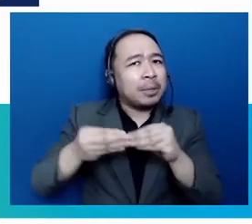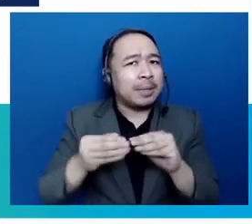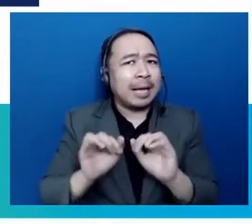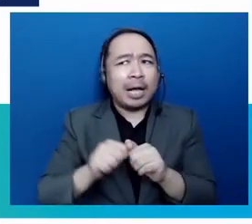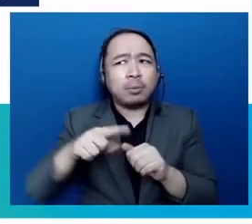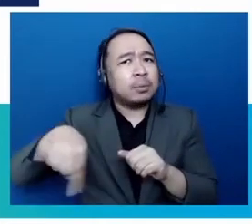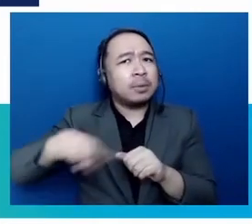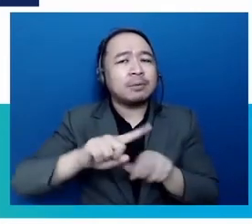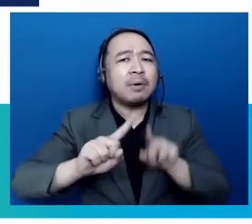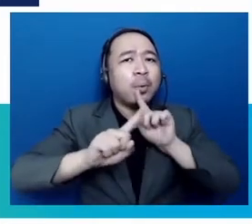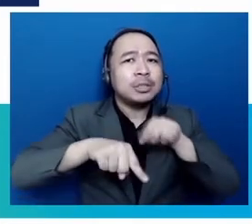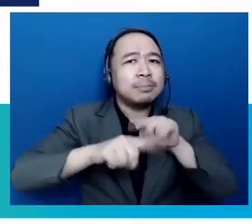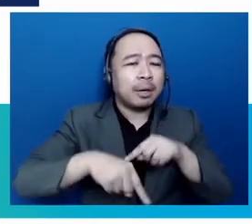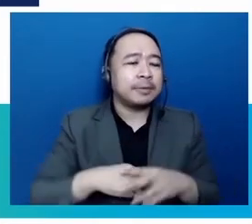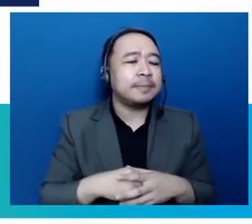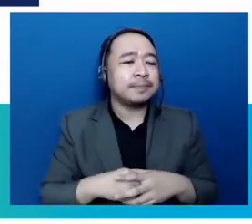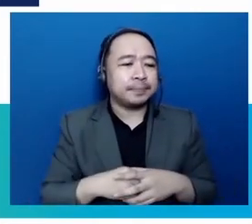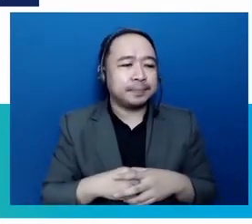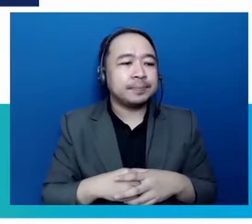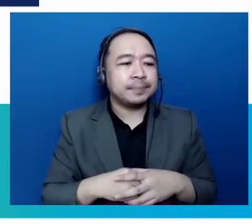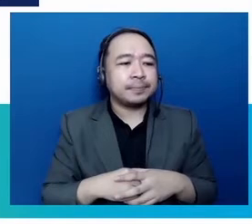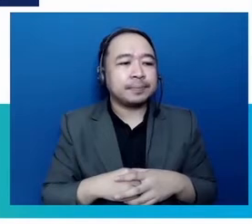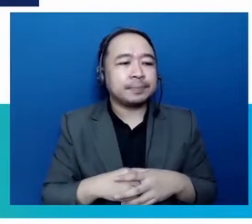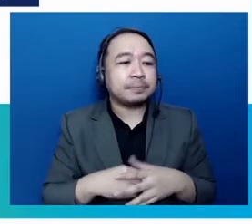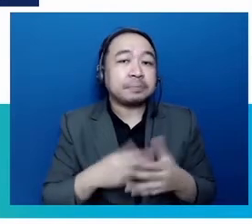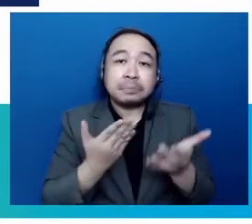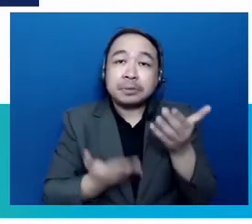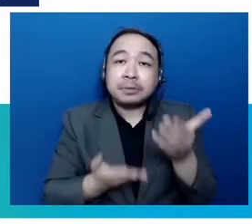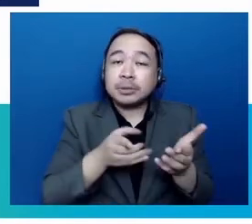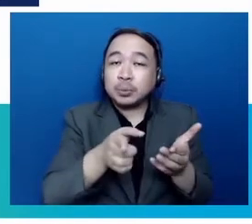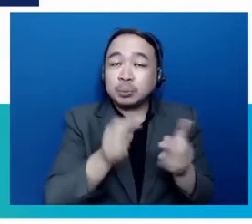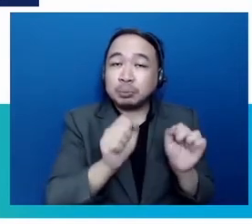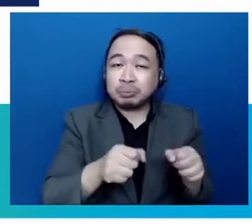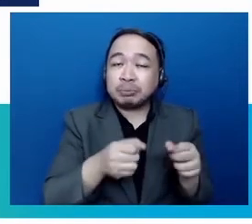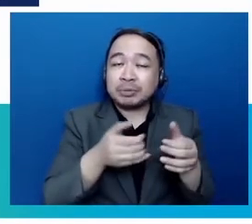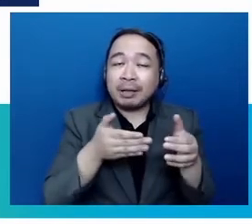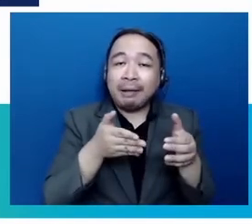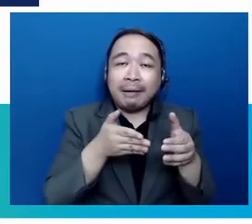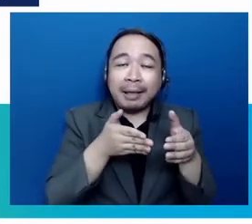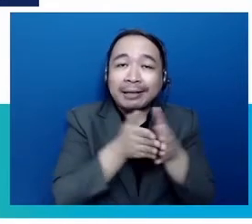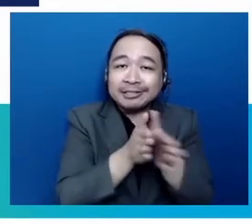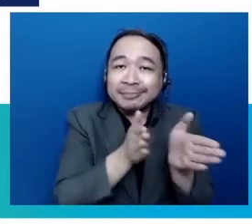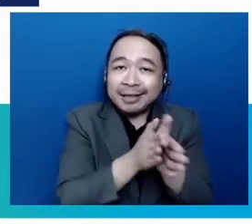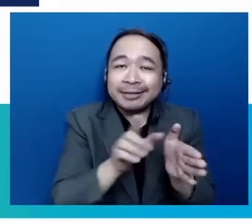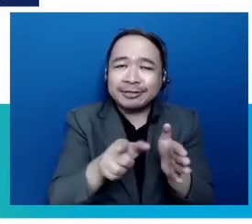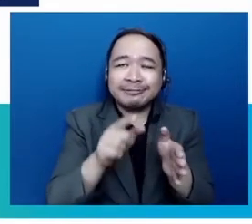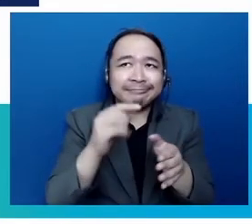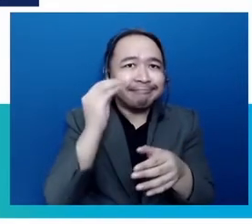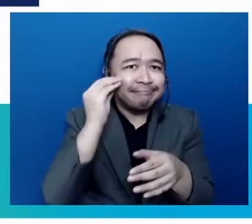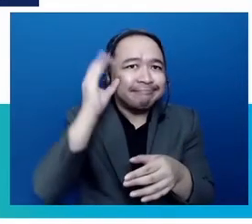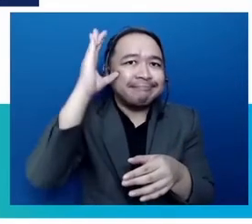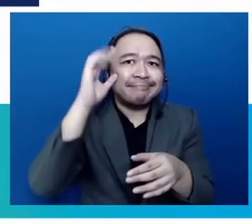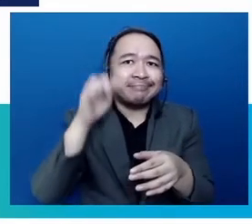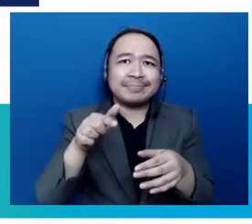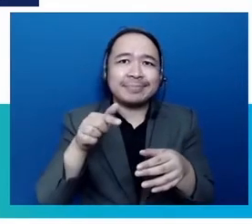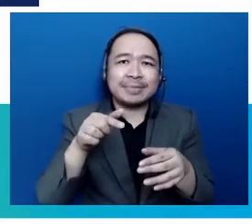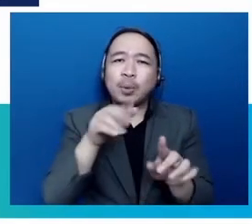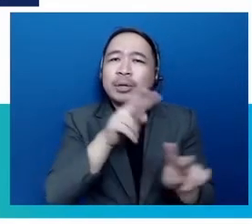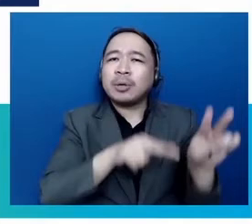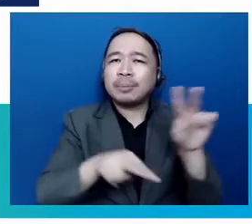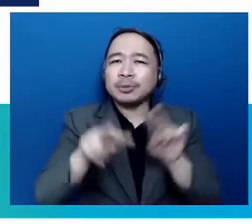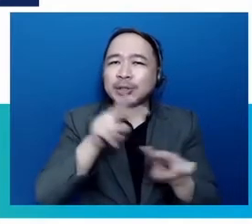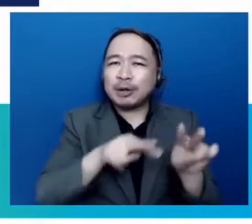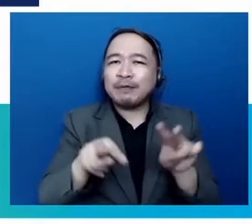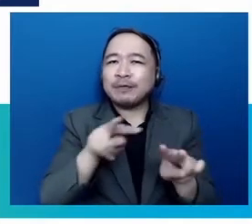it? Also, it would be great if you could maybe share some of the insights on what you're seeing more generally in terms of the impacts